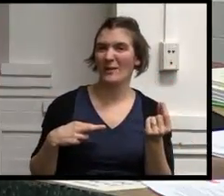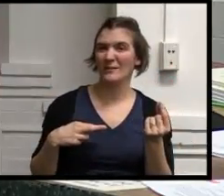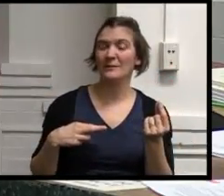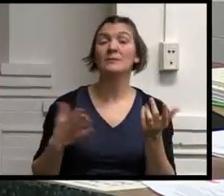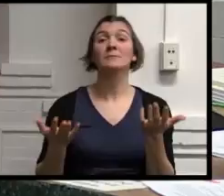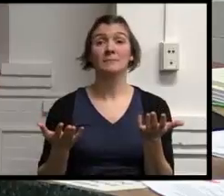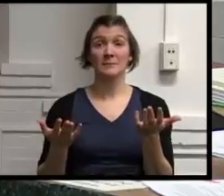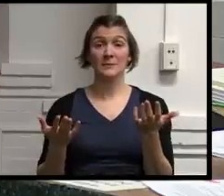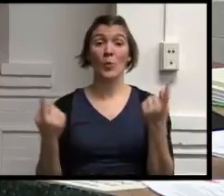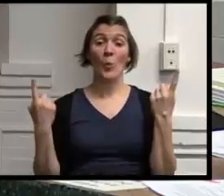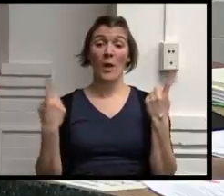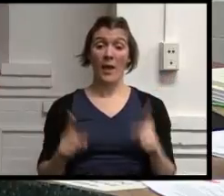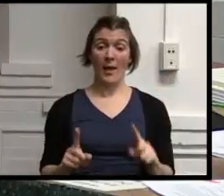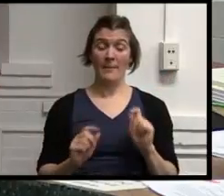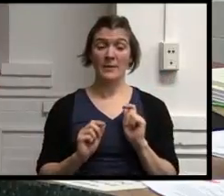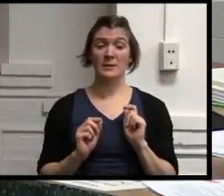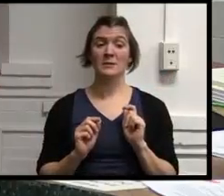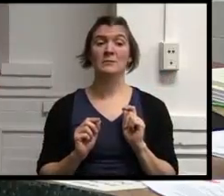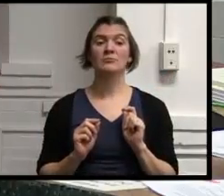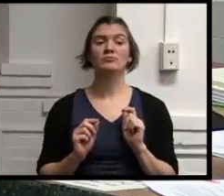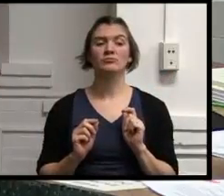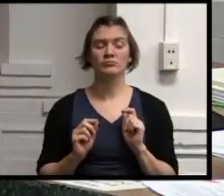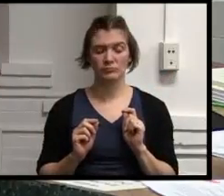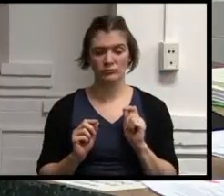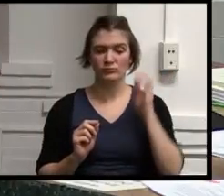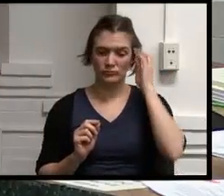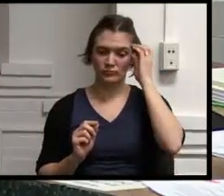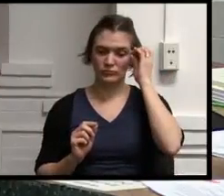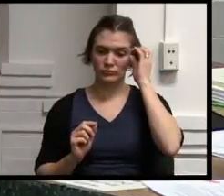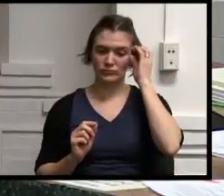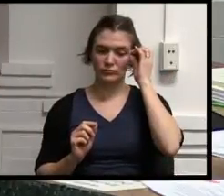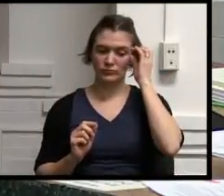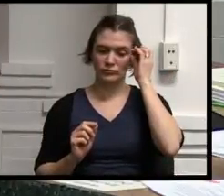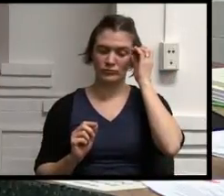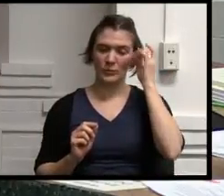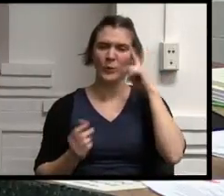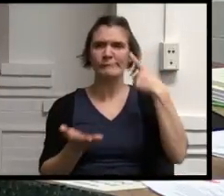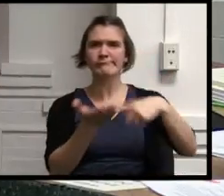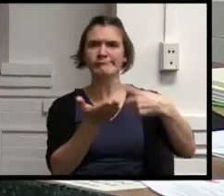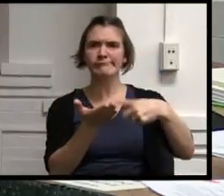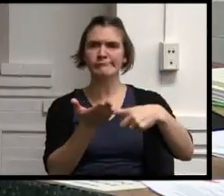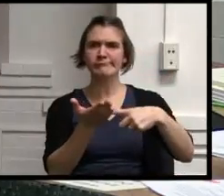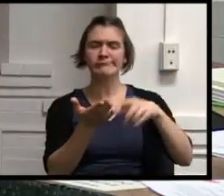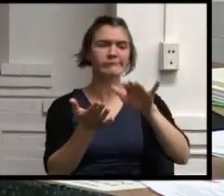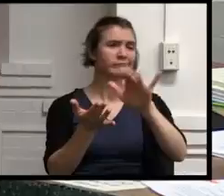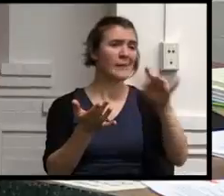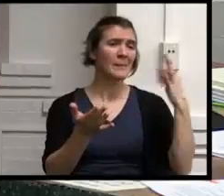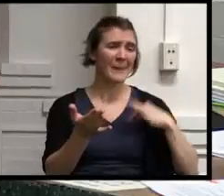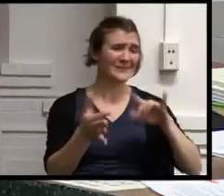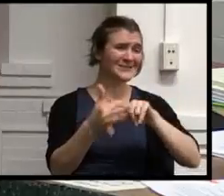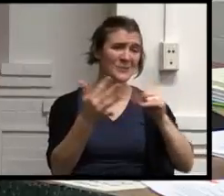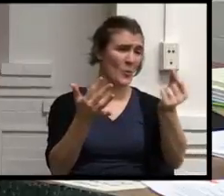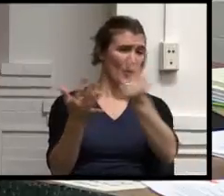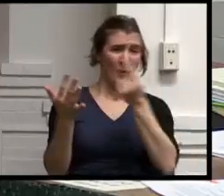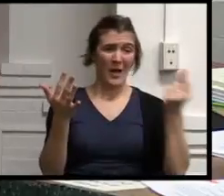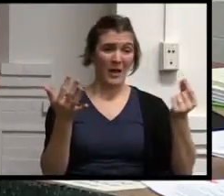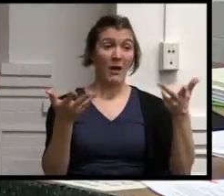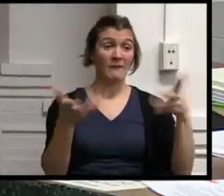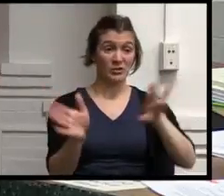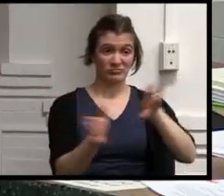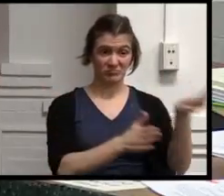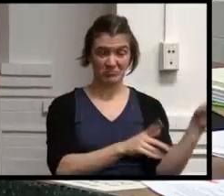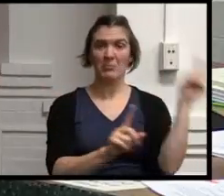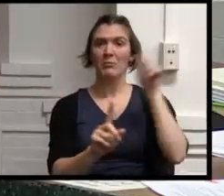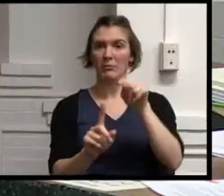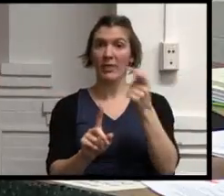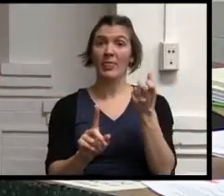couple of years after the focus on those other post-employment benefits, we actually